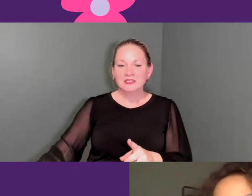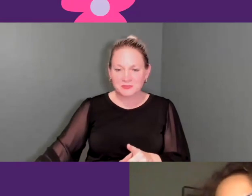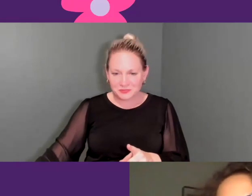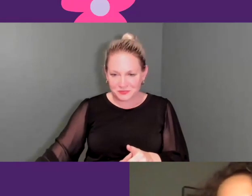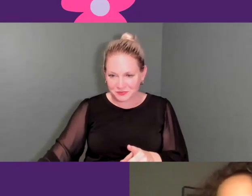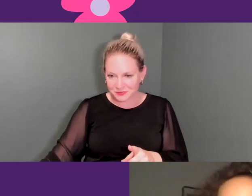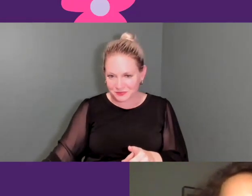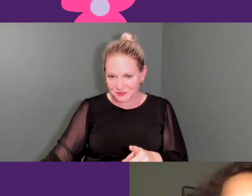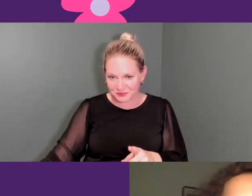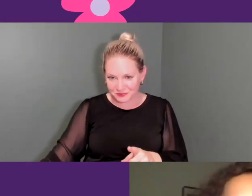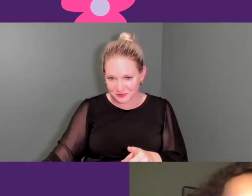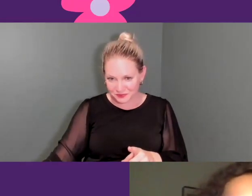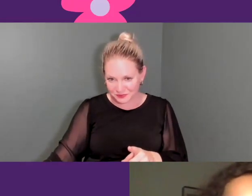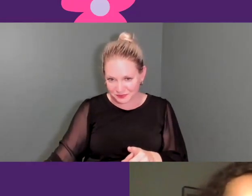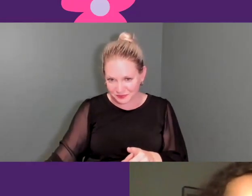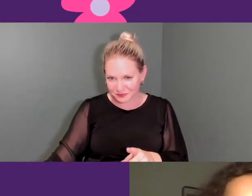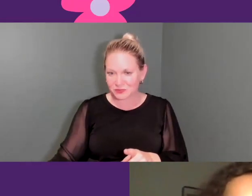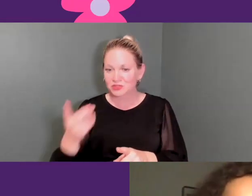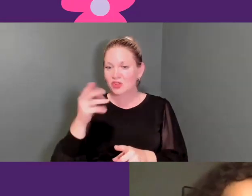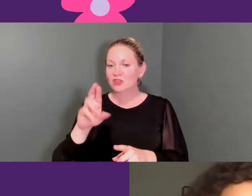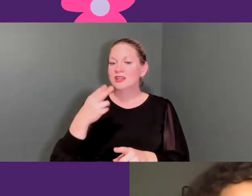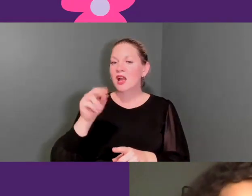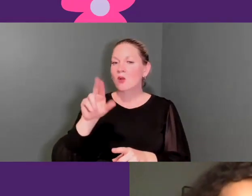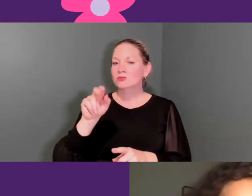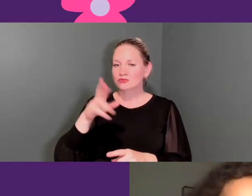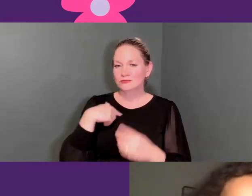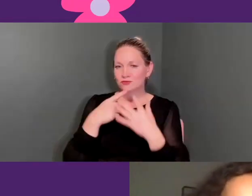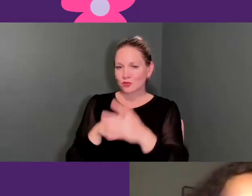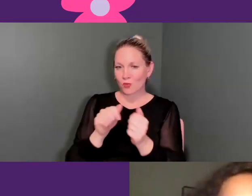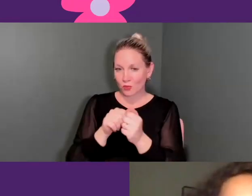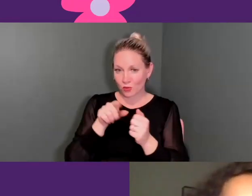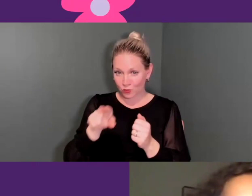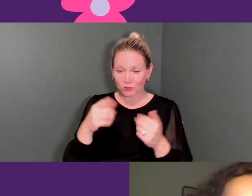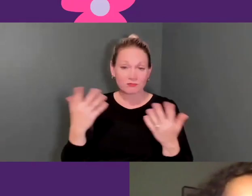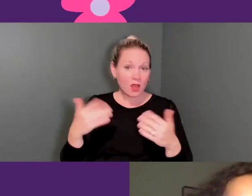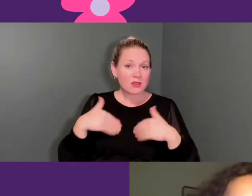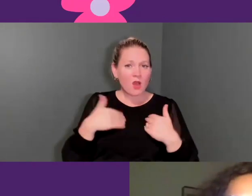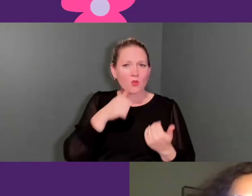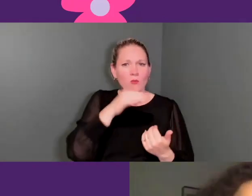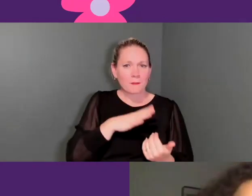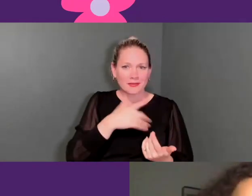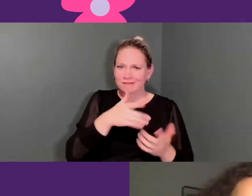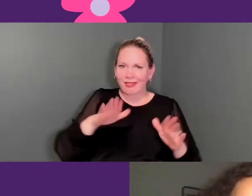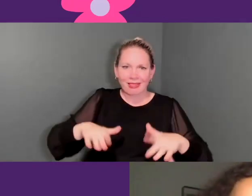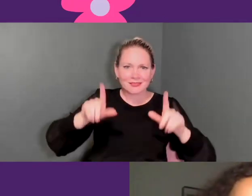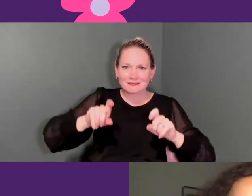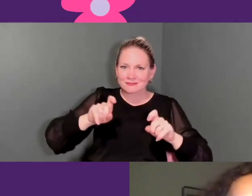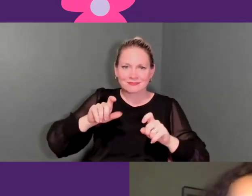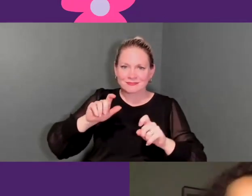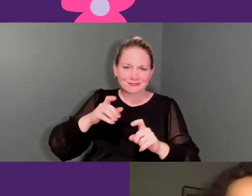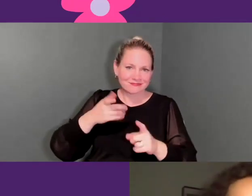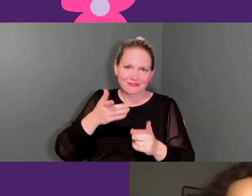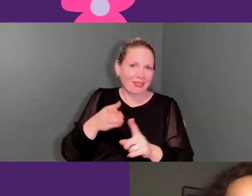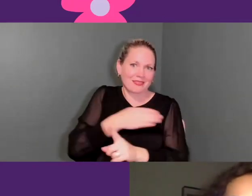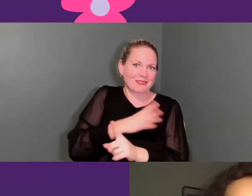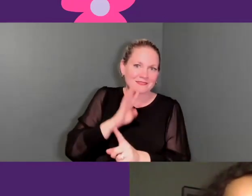younger women don't typically start mammograms until the age of 40, what can they do to look out for their breast health before then? And given that